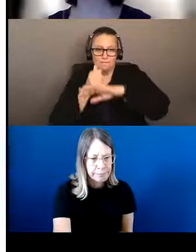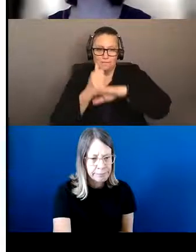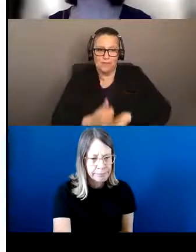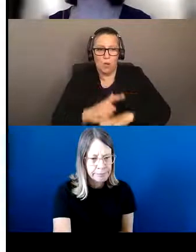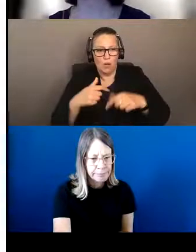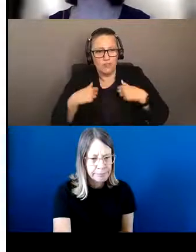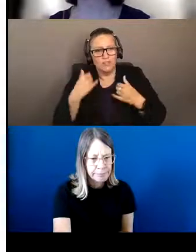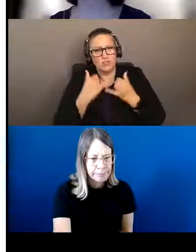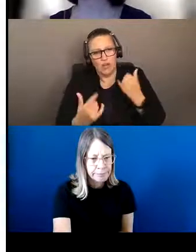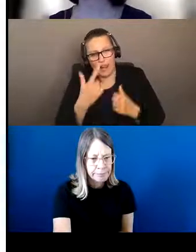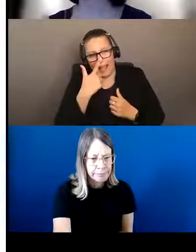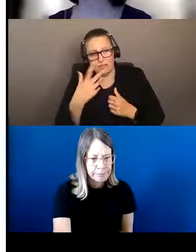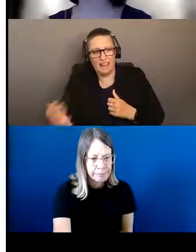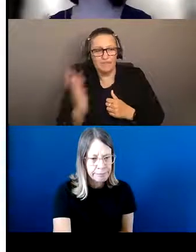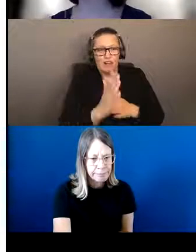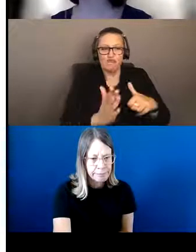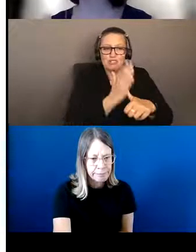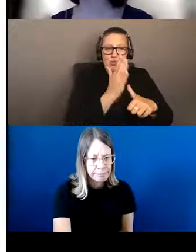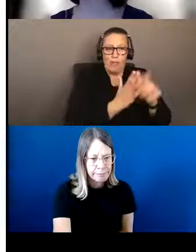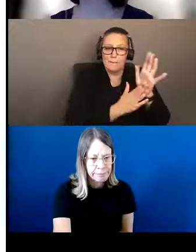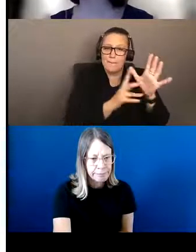sculpture, pictured on the left in the Civic Collection.